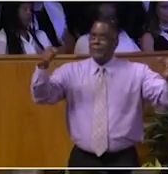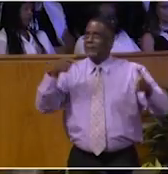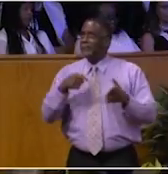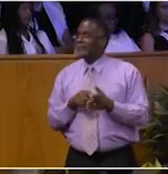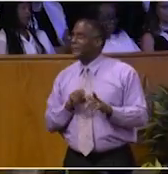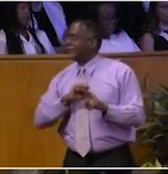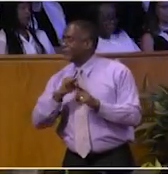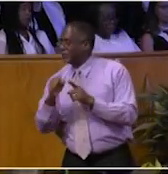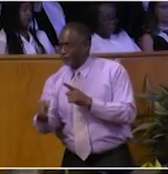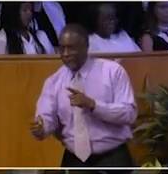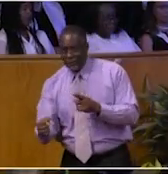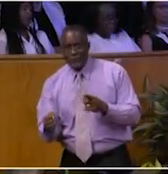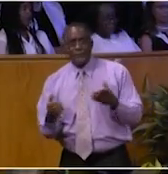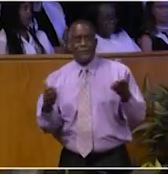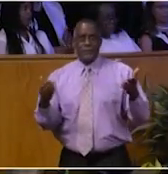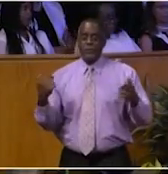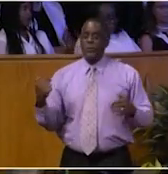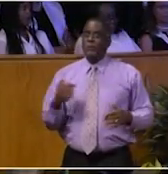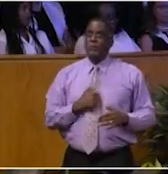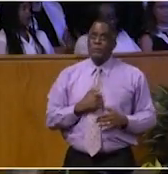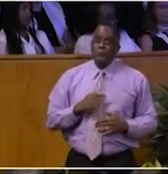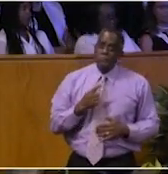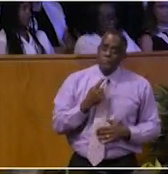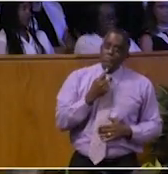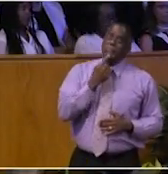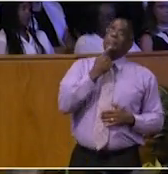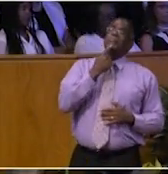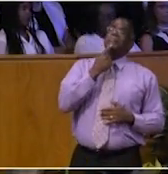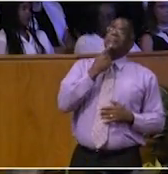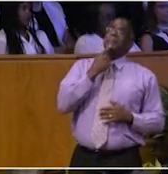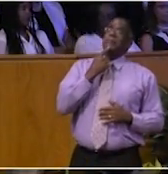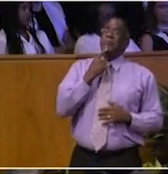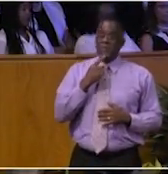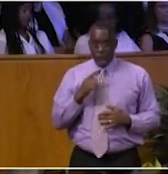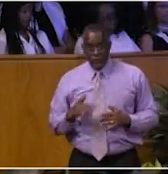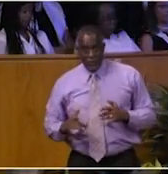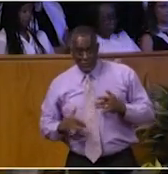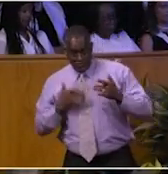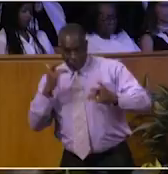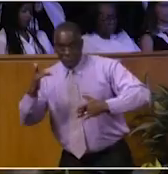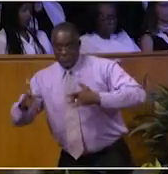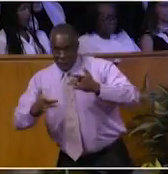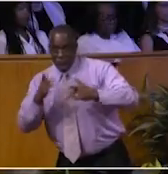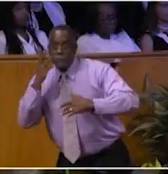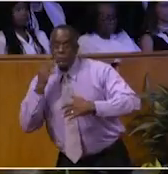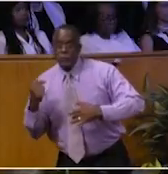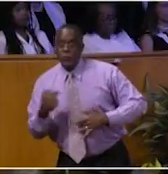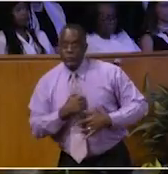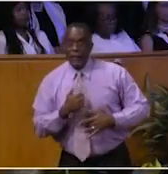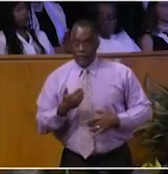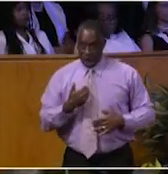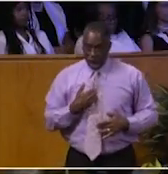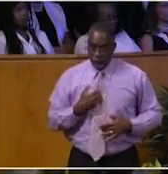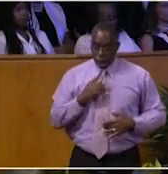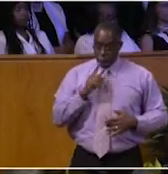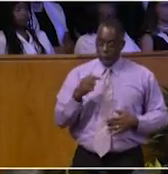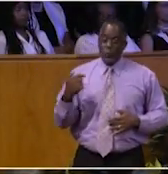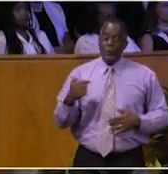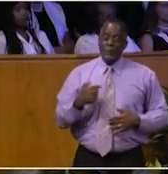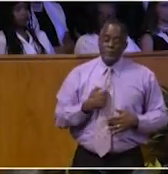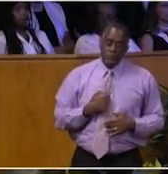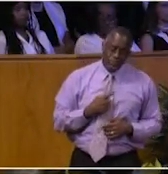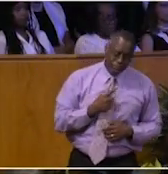side. We've had ups and downs throughout this land. We've encountered setups and